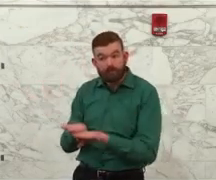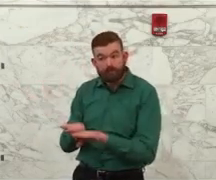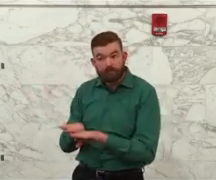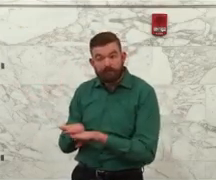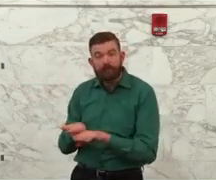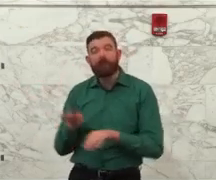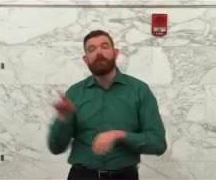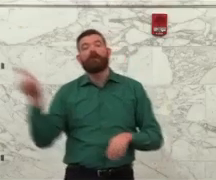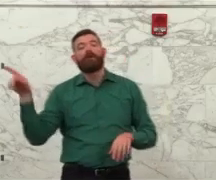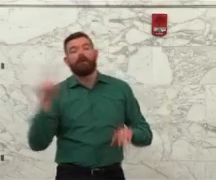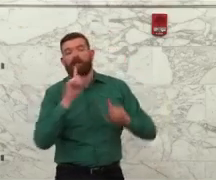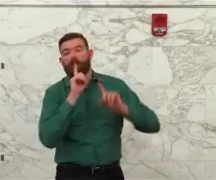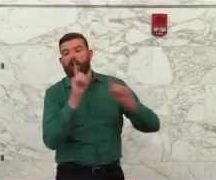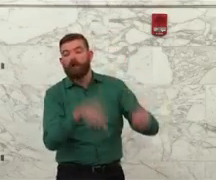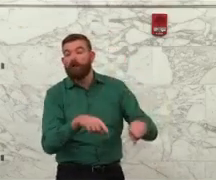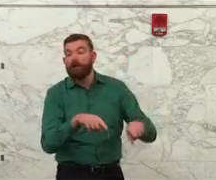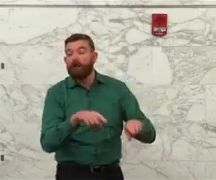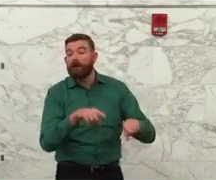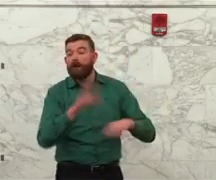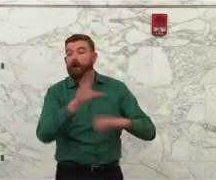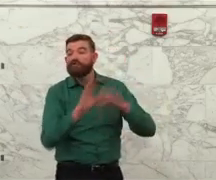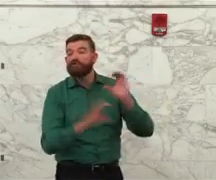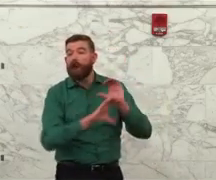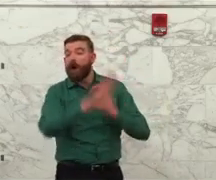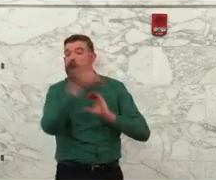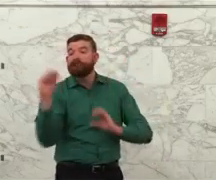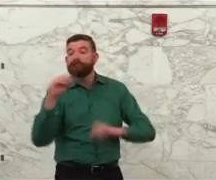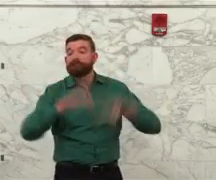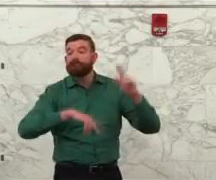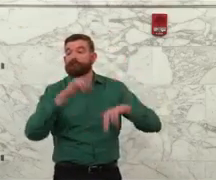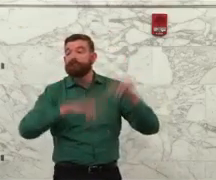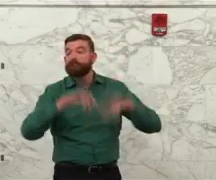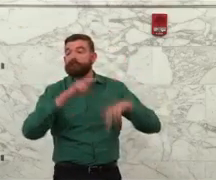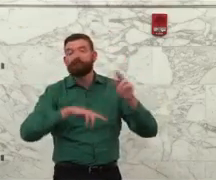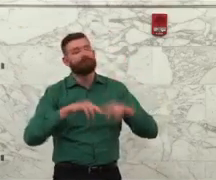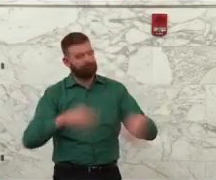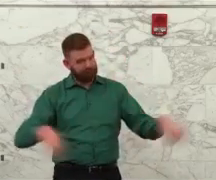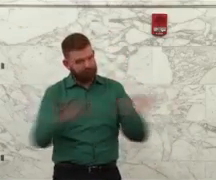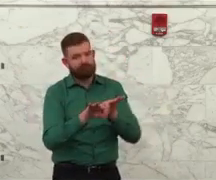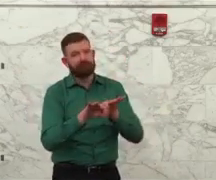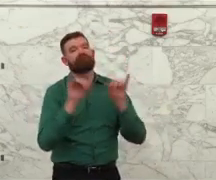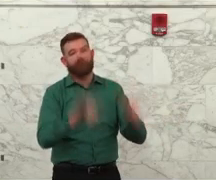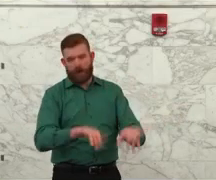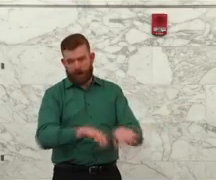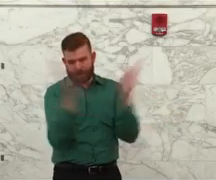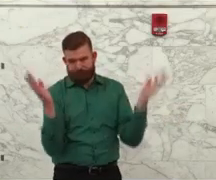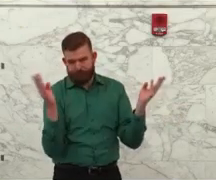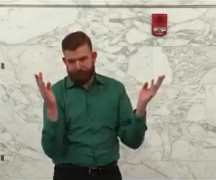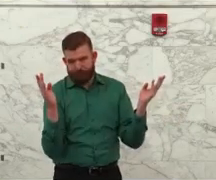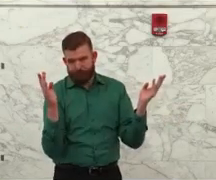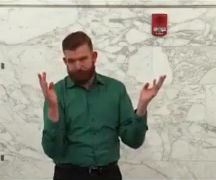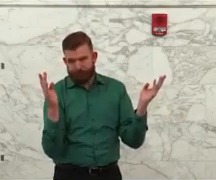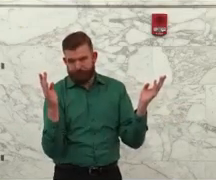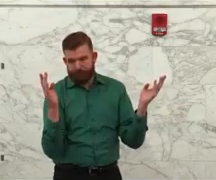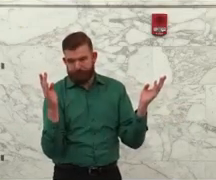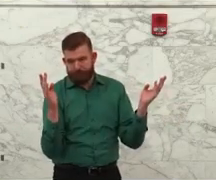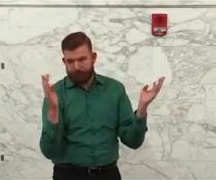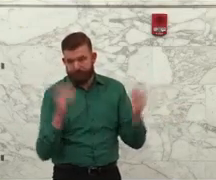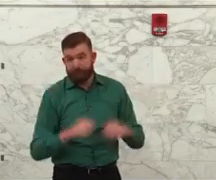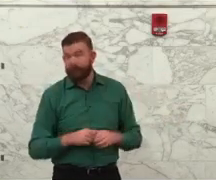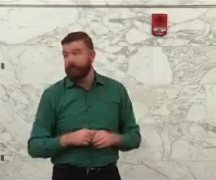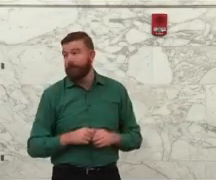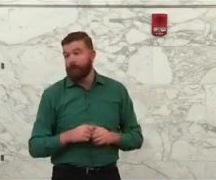Construction will continue. All kinds of construction? All kinds. Unless we, by the way, one other element of the executive order, which is a particular element